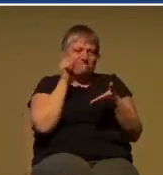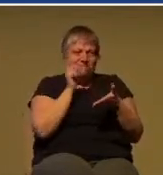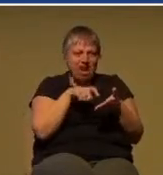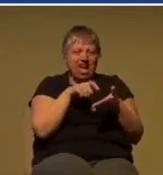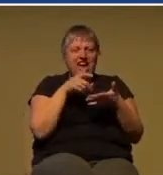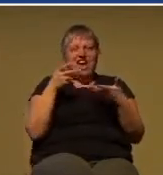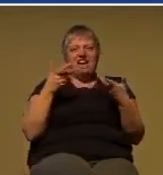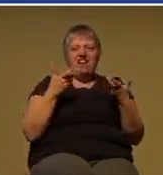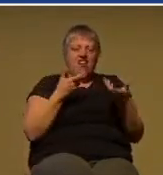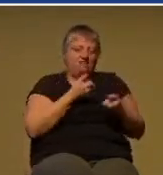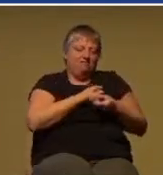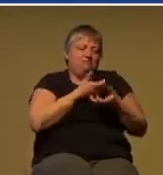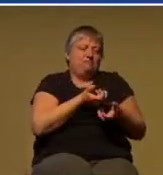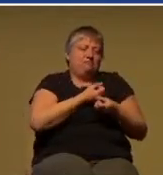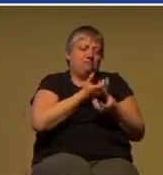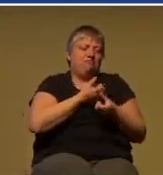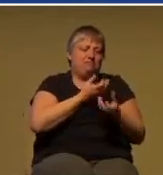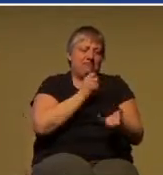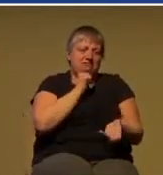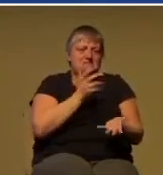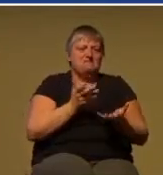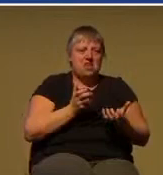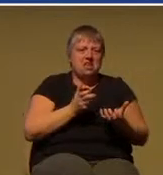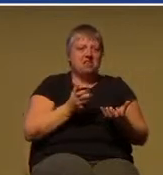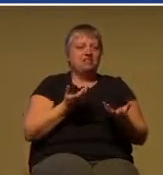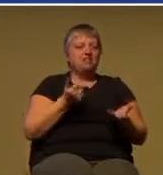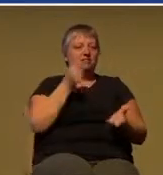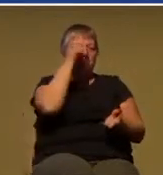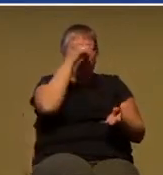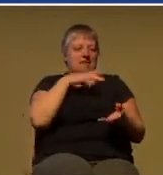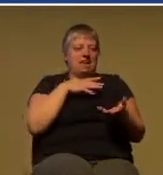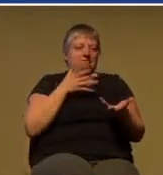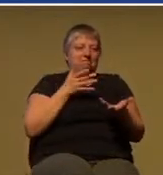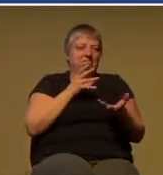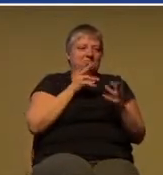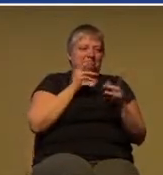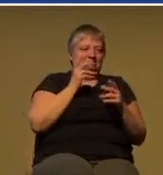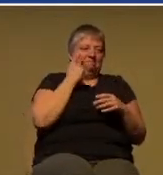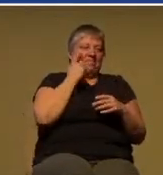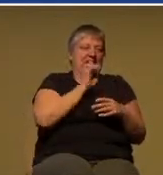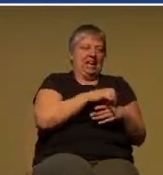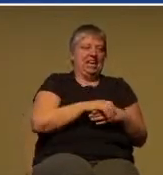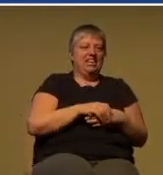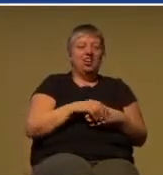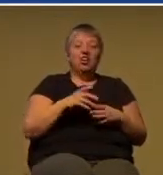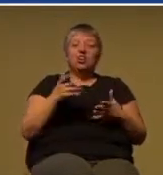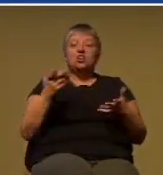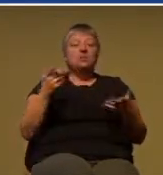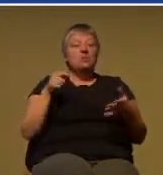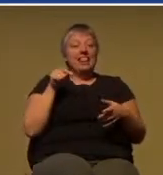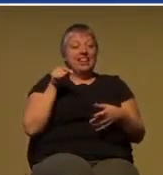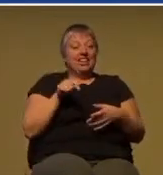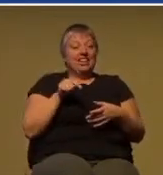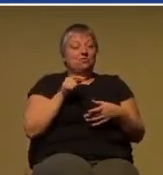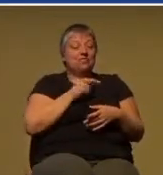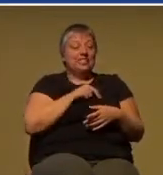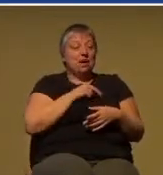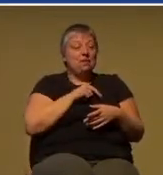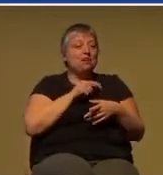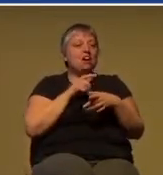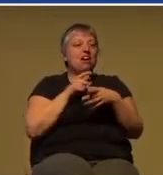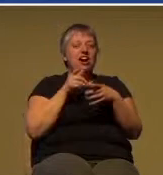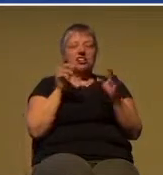men by making sure there are no breakout sessions, no workbooks, and that they're done by